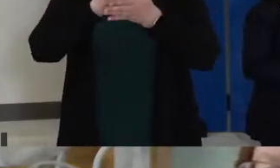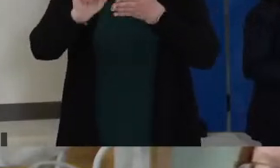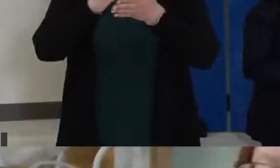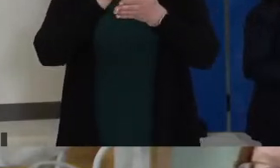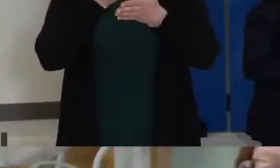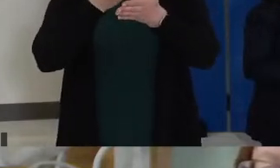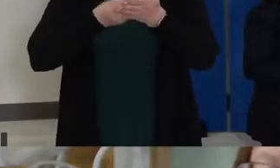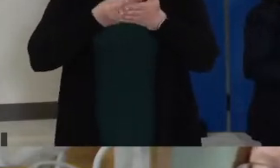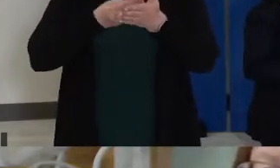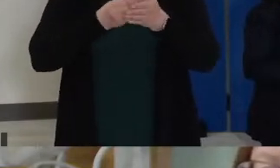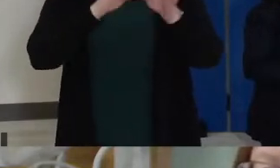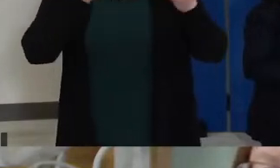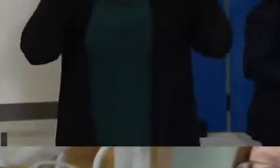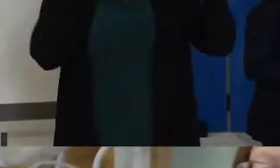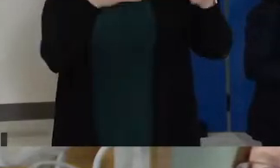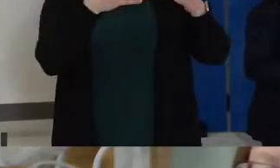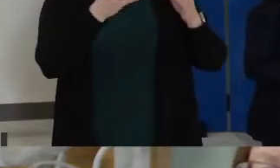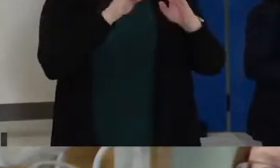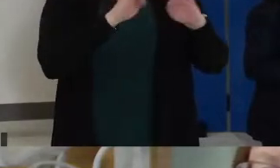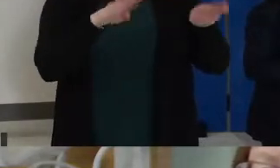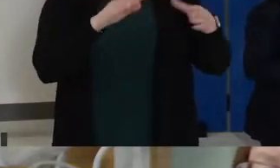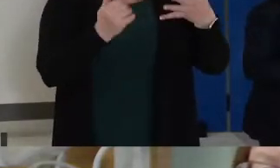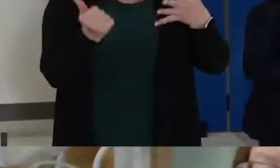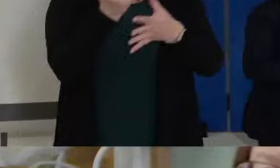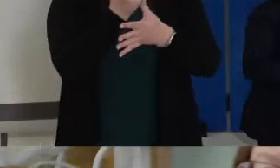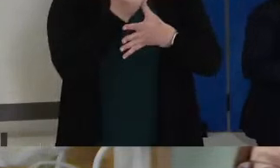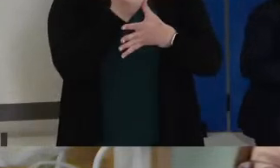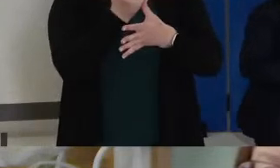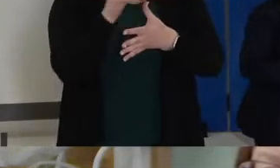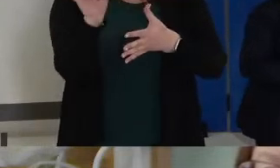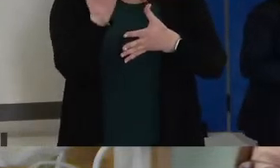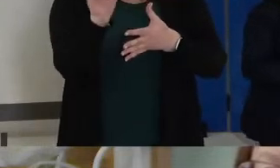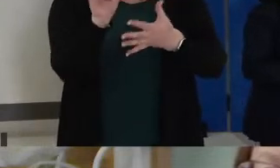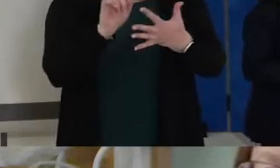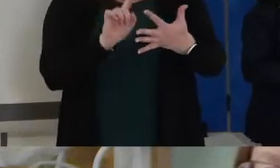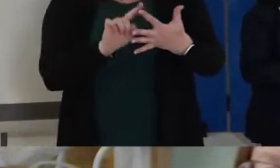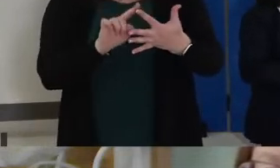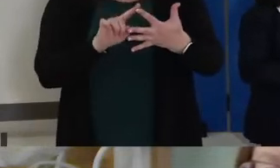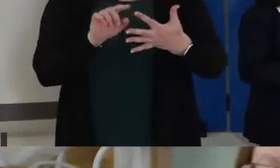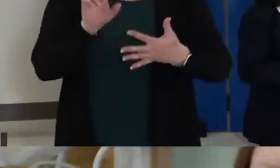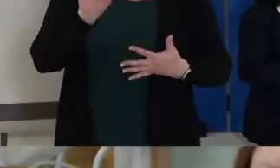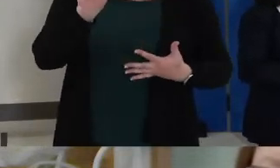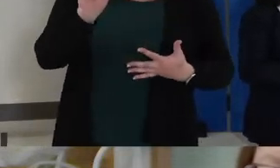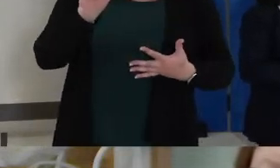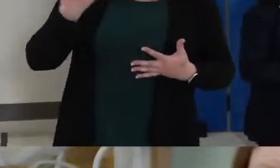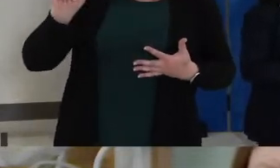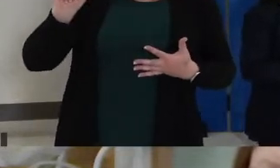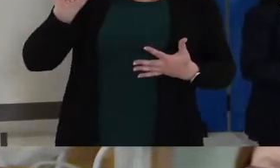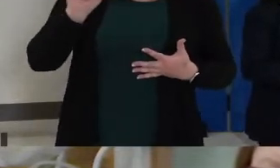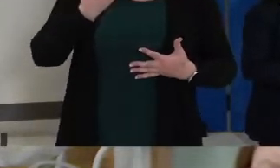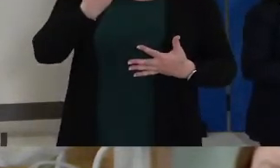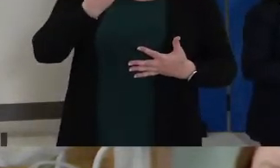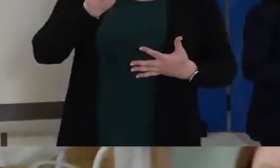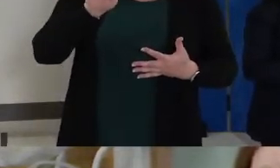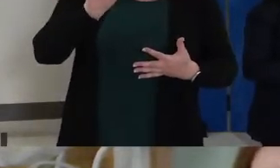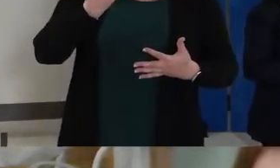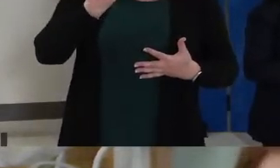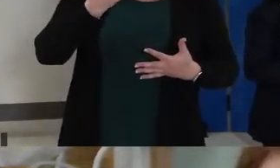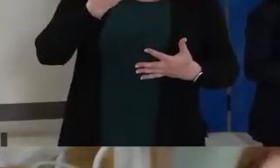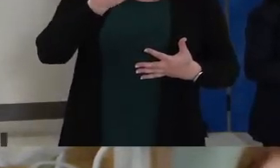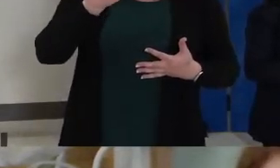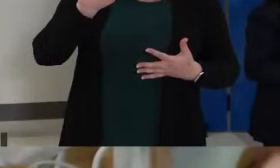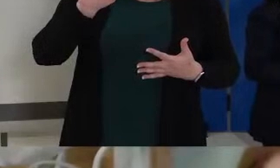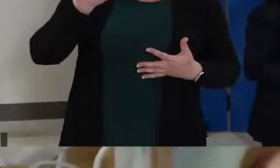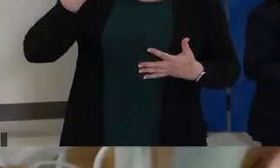of housing as a key component. Number two, we also recognize the issue of substance abuse. I was talking to a young man, a remarkable